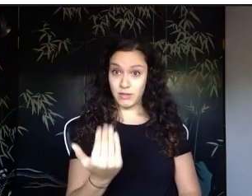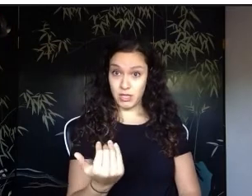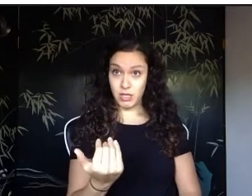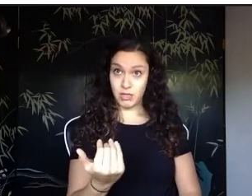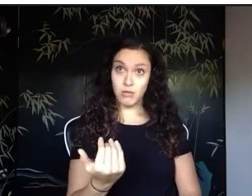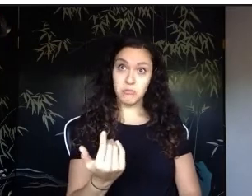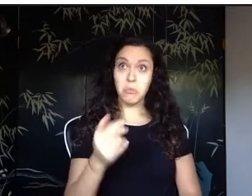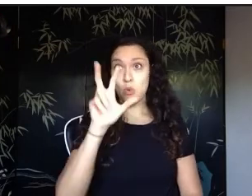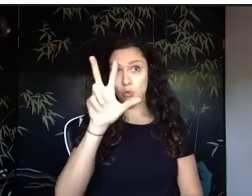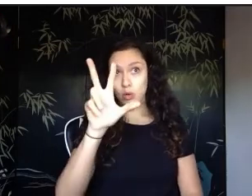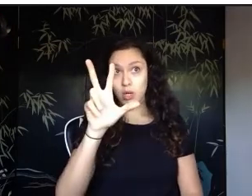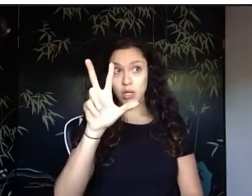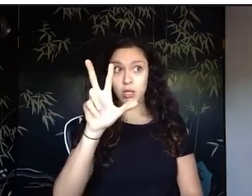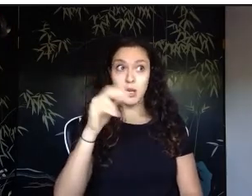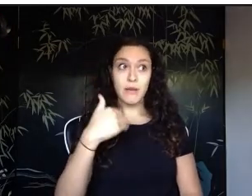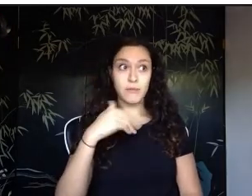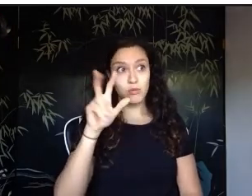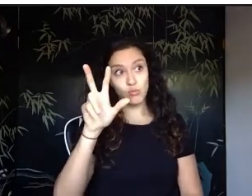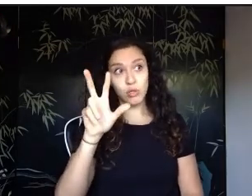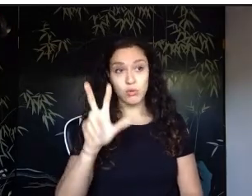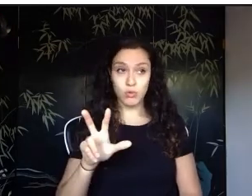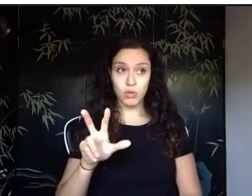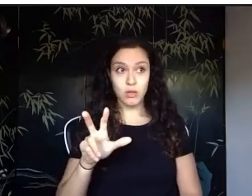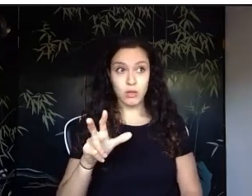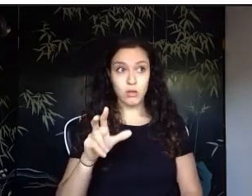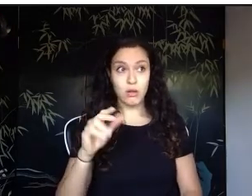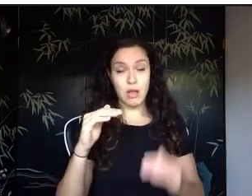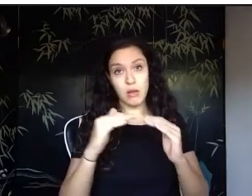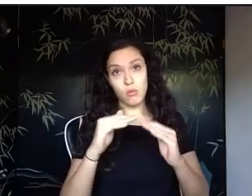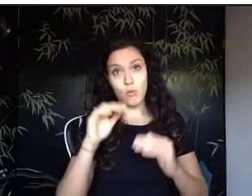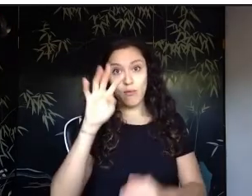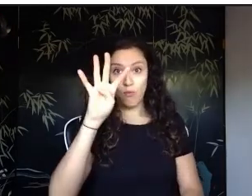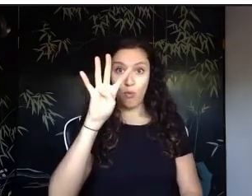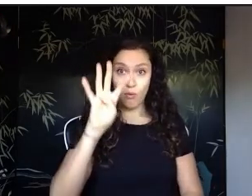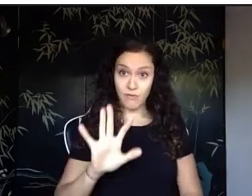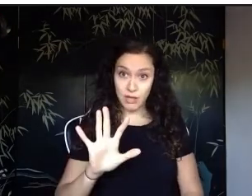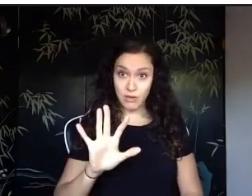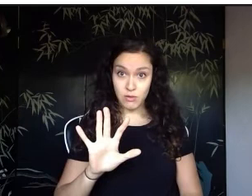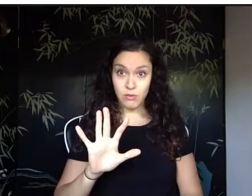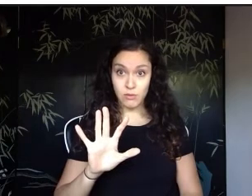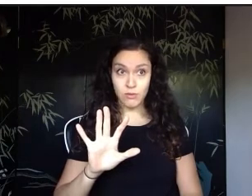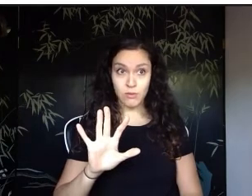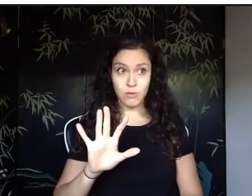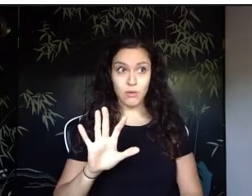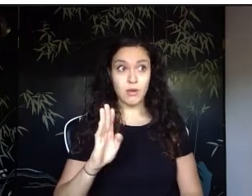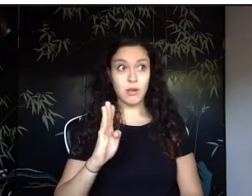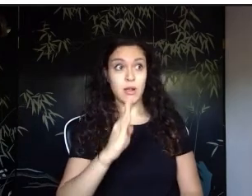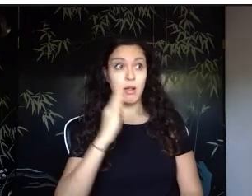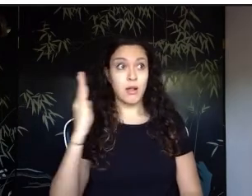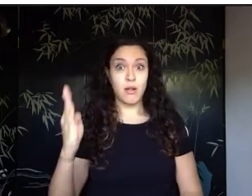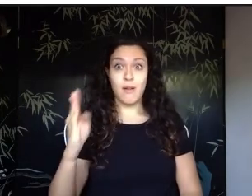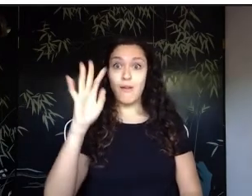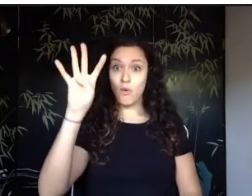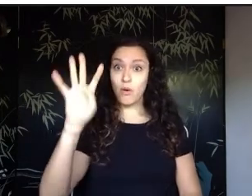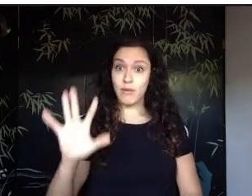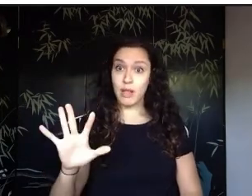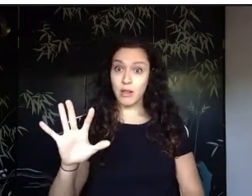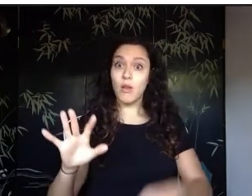All right, let's try the next one. 12 out of 15. Okay, they have a 3 in common. So I can